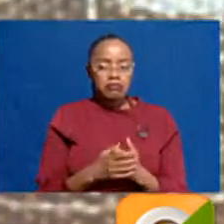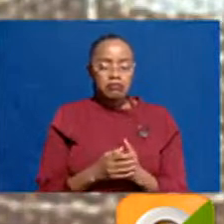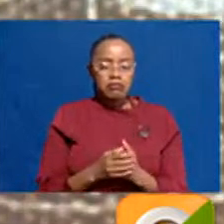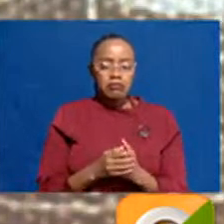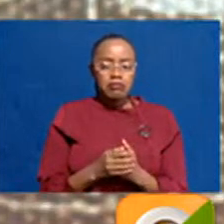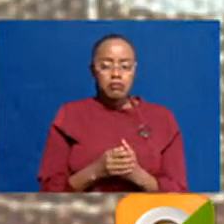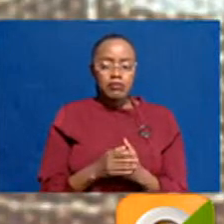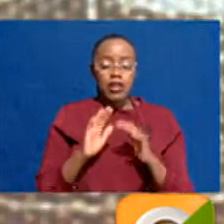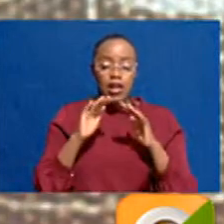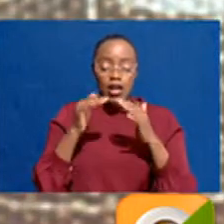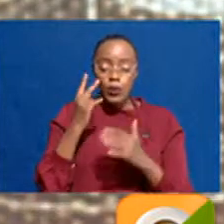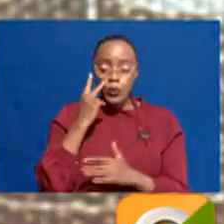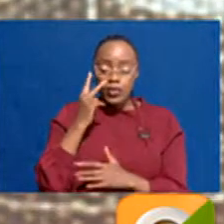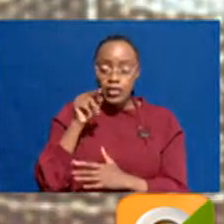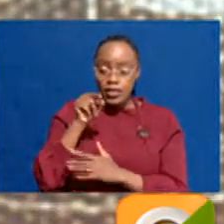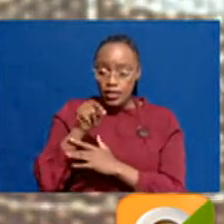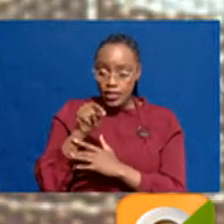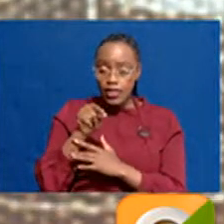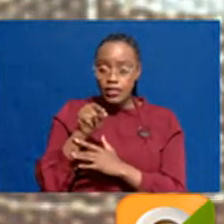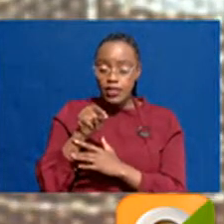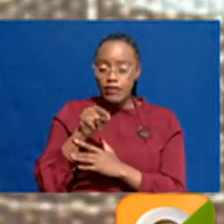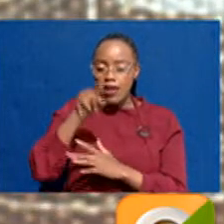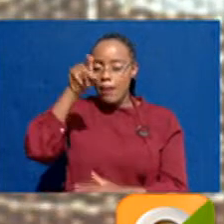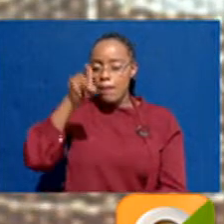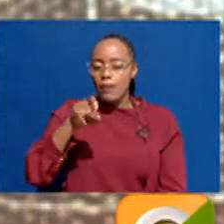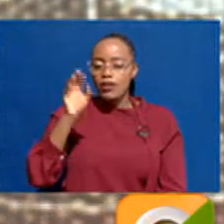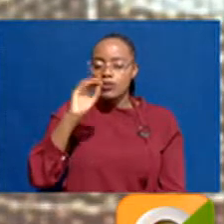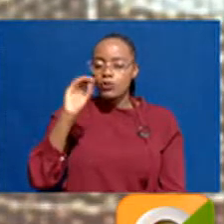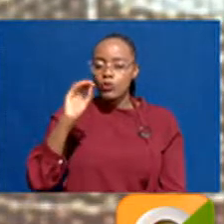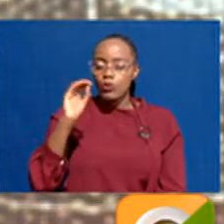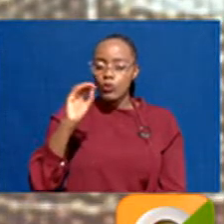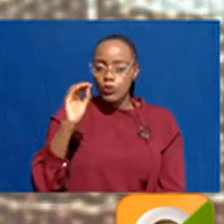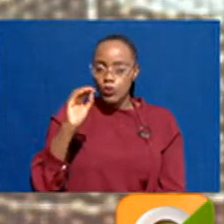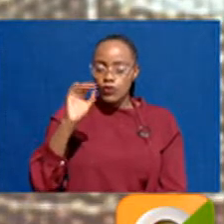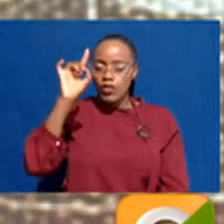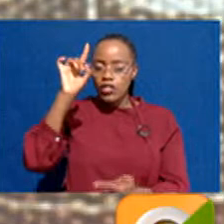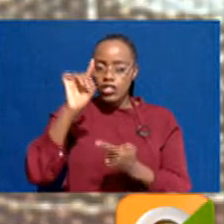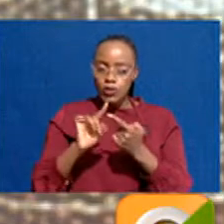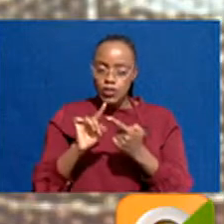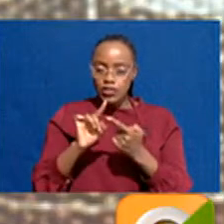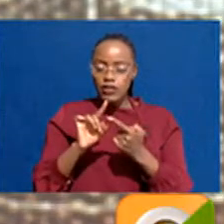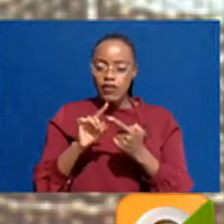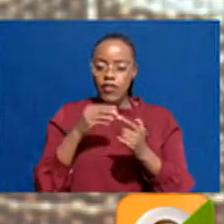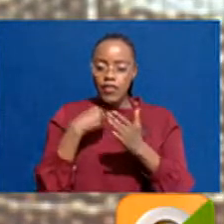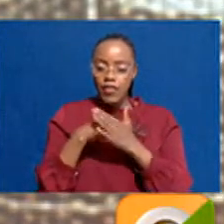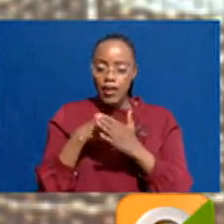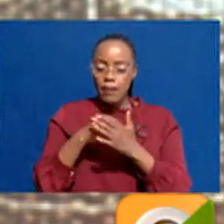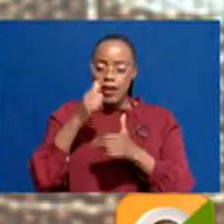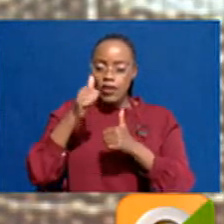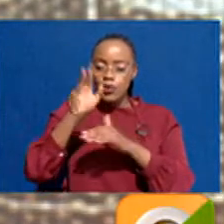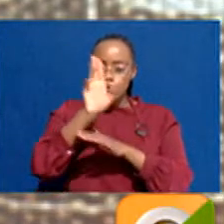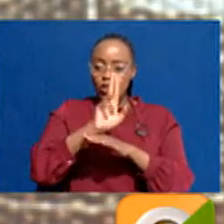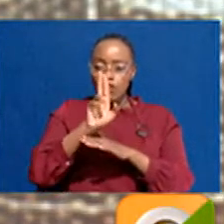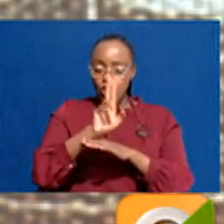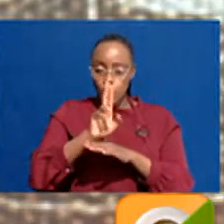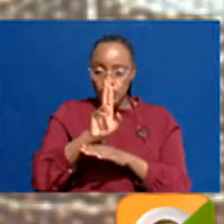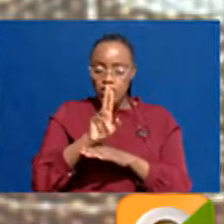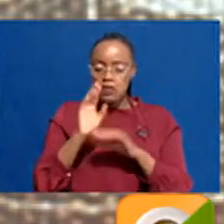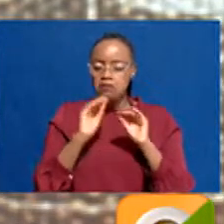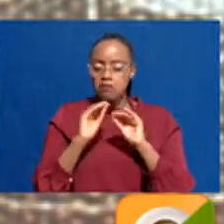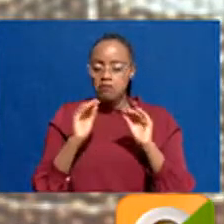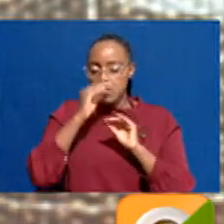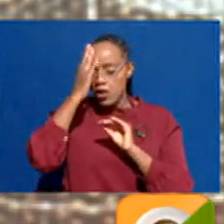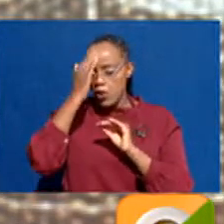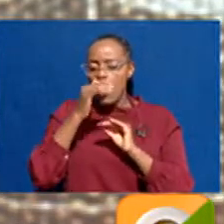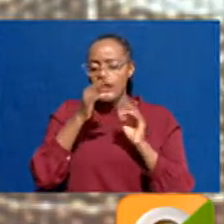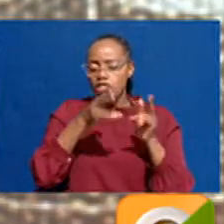Now, the way we see it, it's not going to necessarily reduce the amount of money being spent on DSA, because the